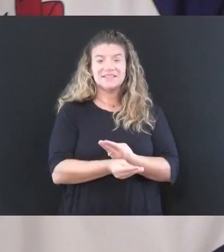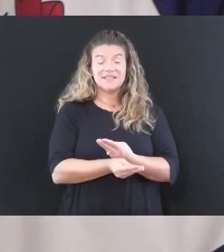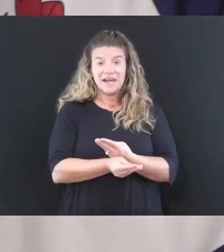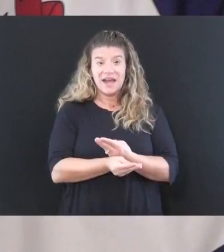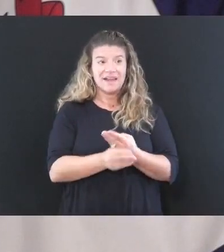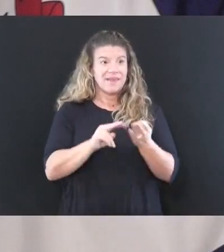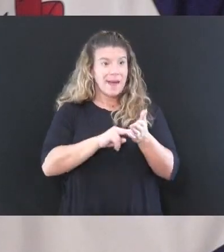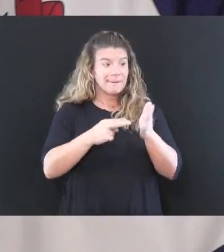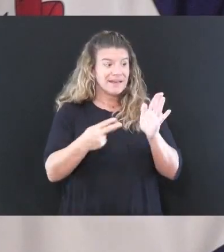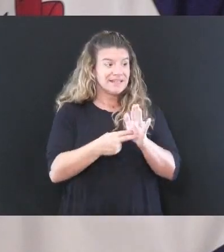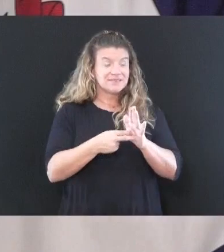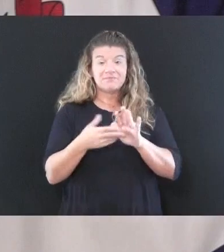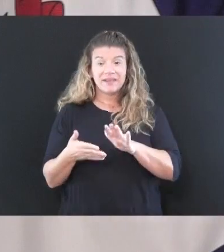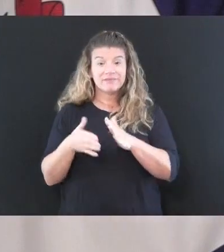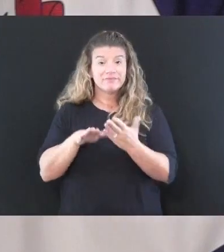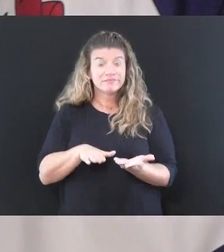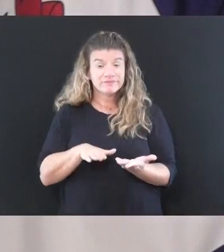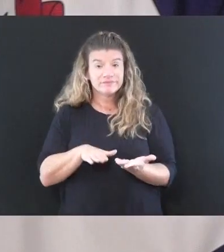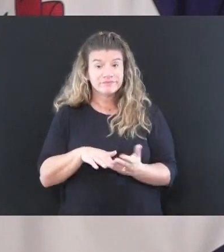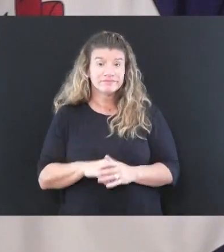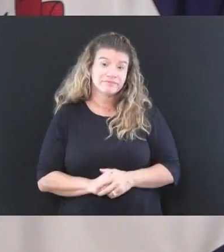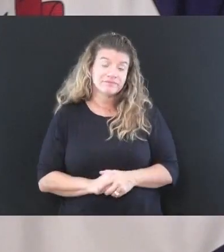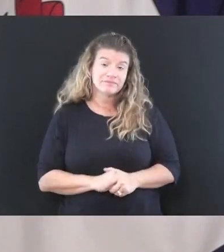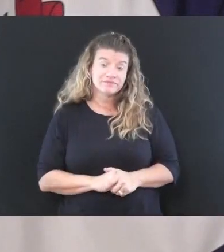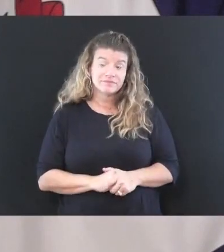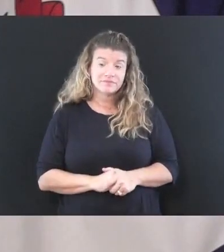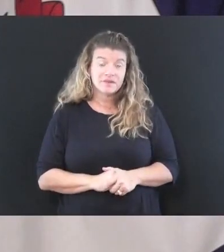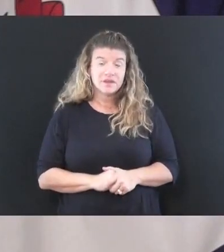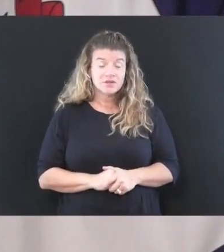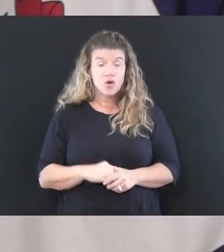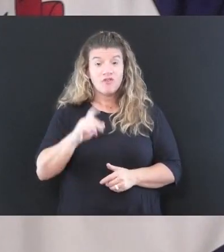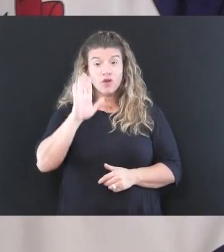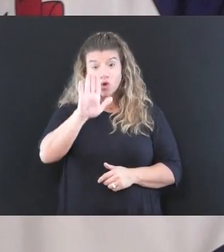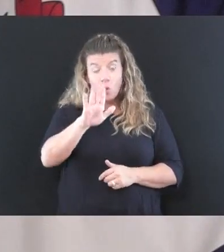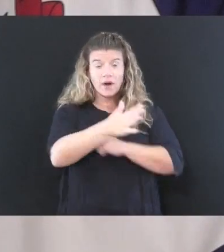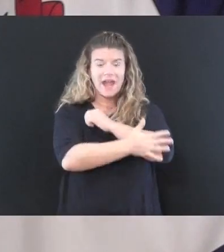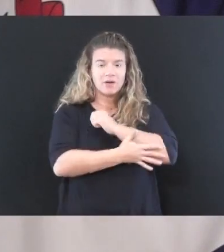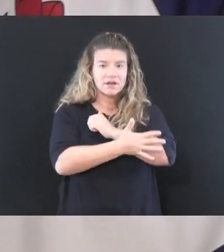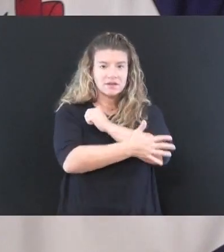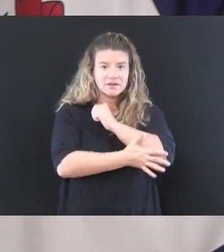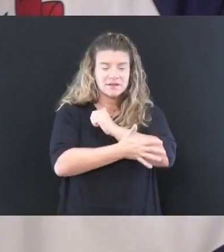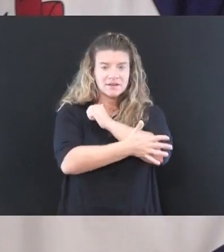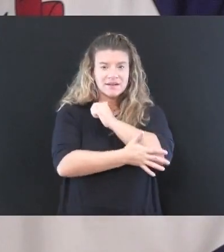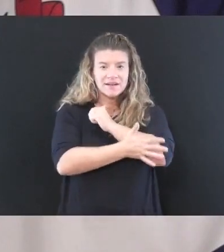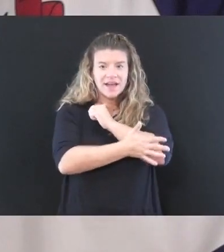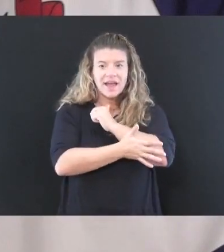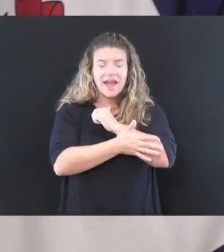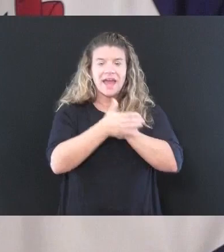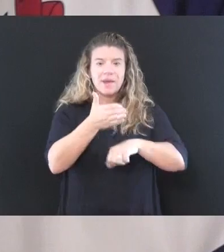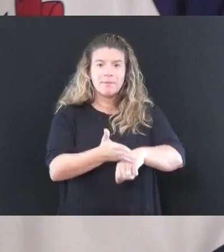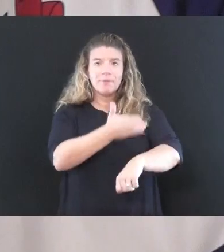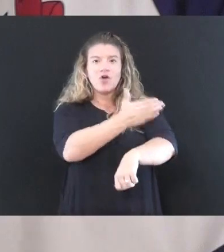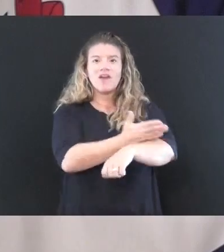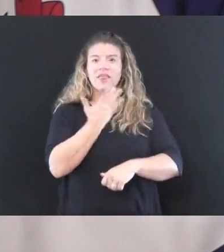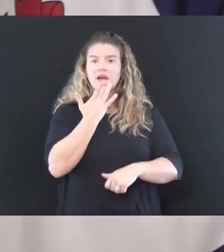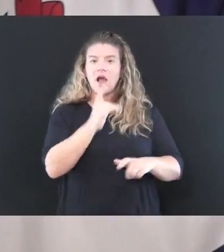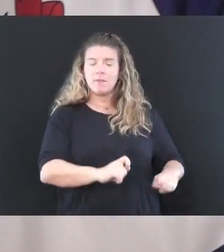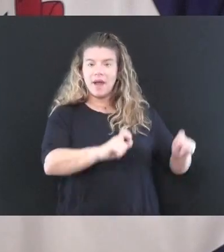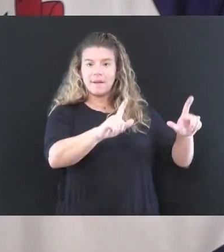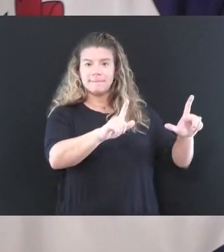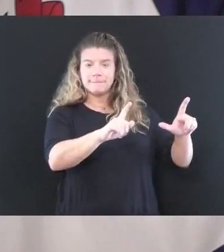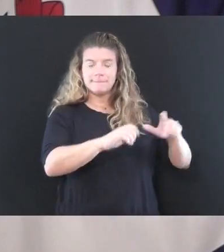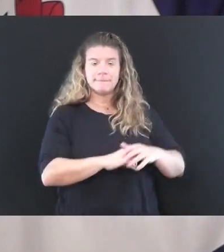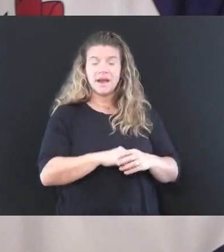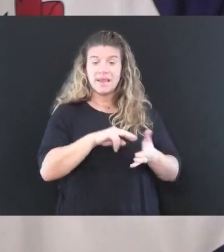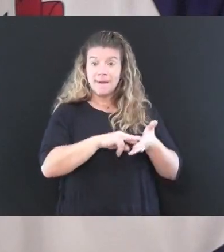die. So, from the standpoint of your county, and you getting in a better color code that enables you to